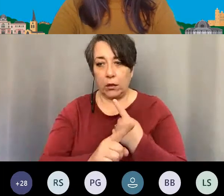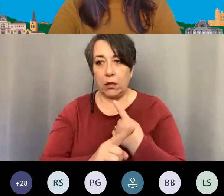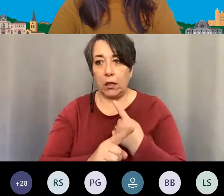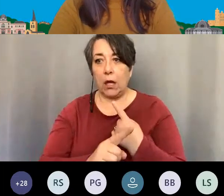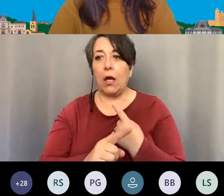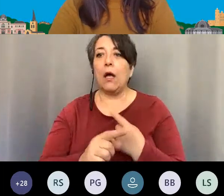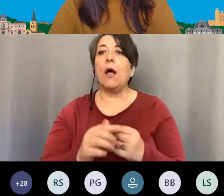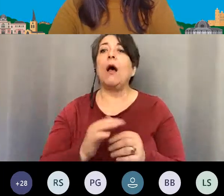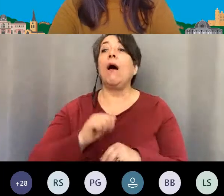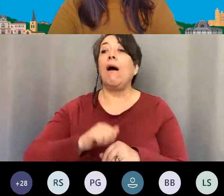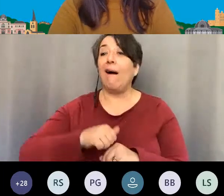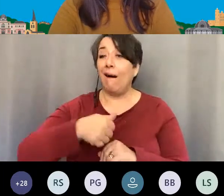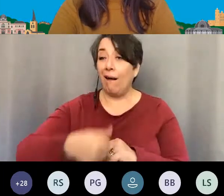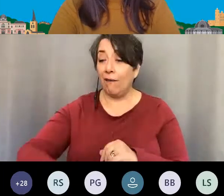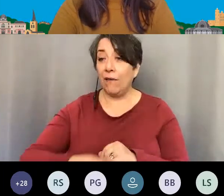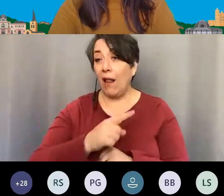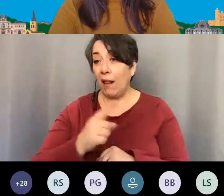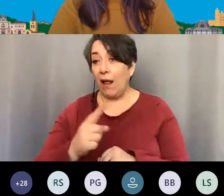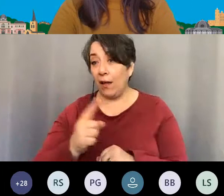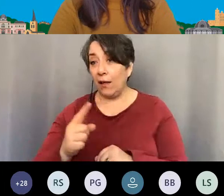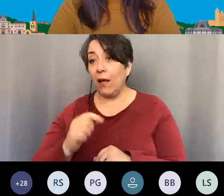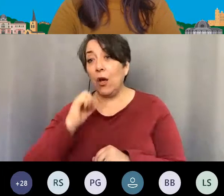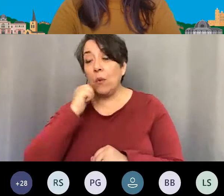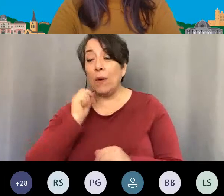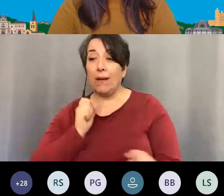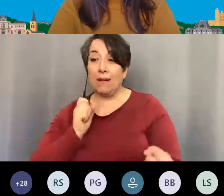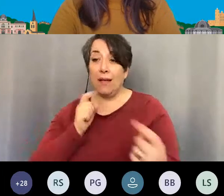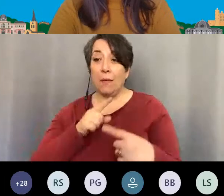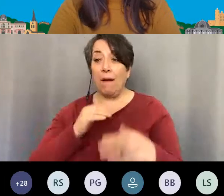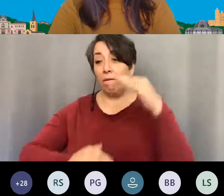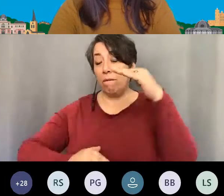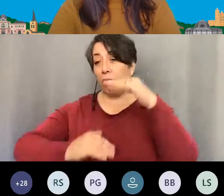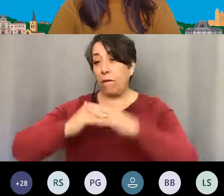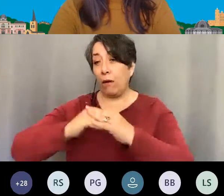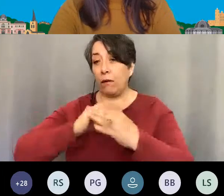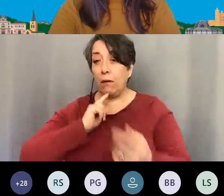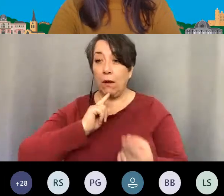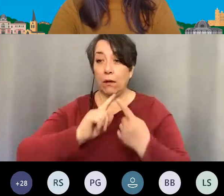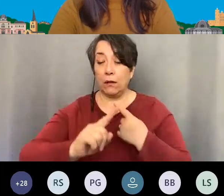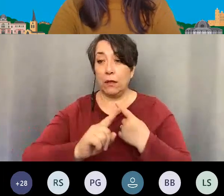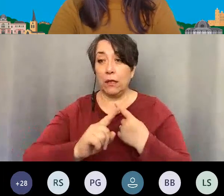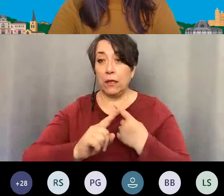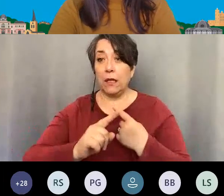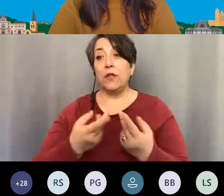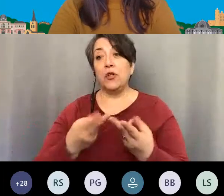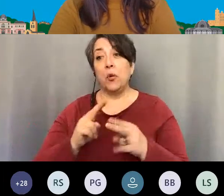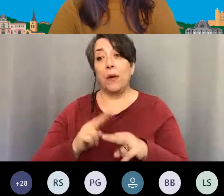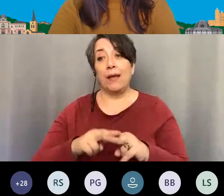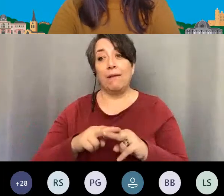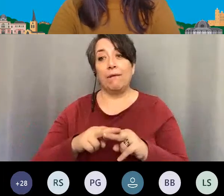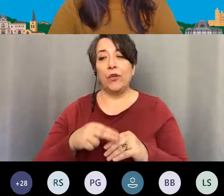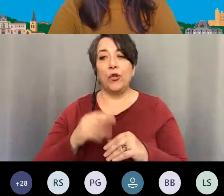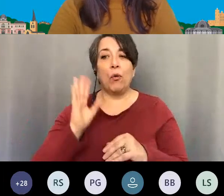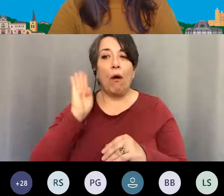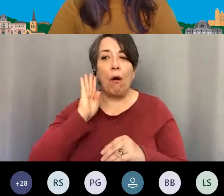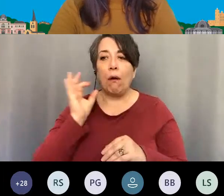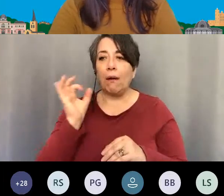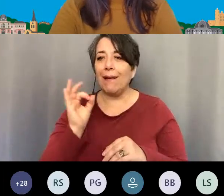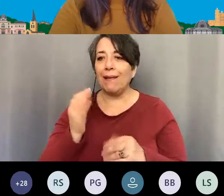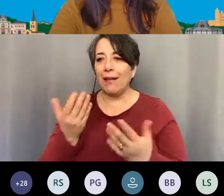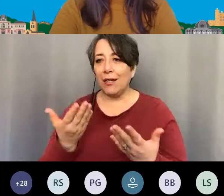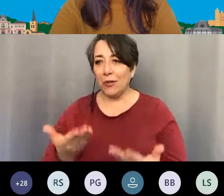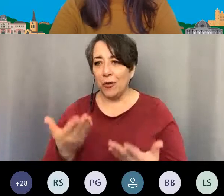and we provide a full response to the questions. So if we've not covered it today, once Miriam uploads everything